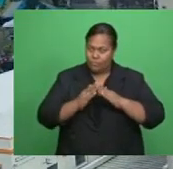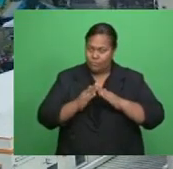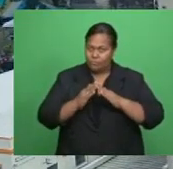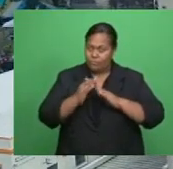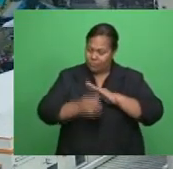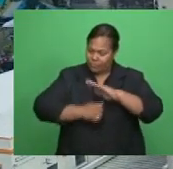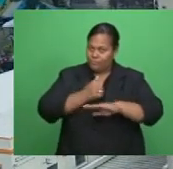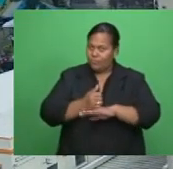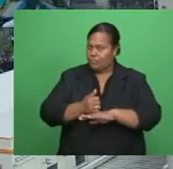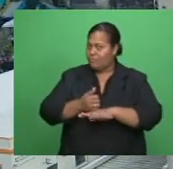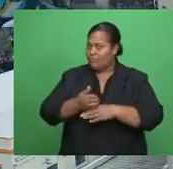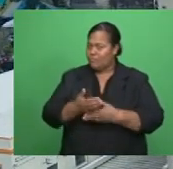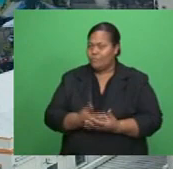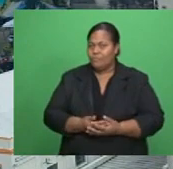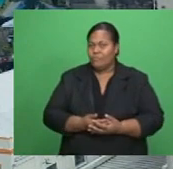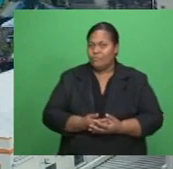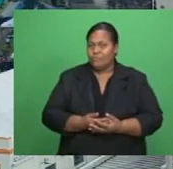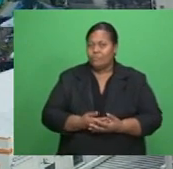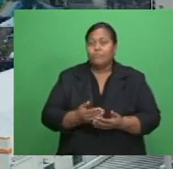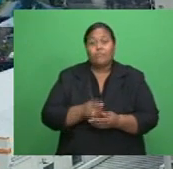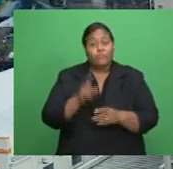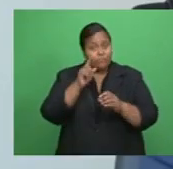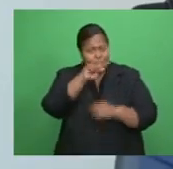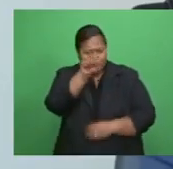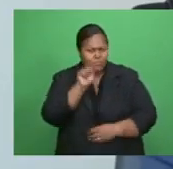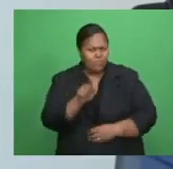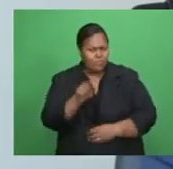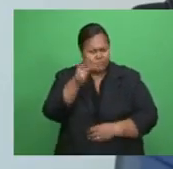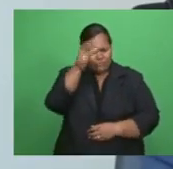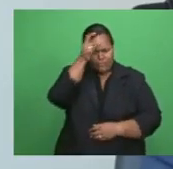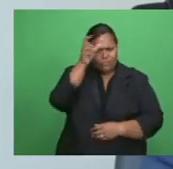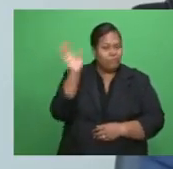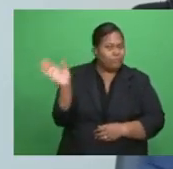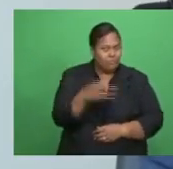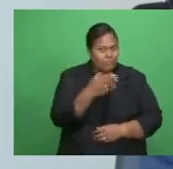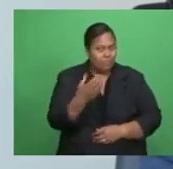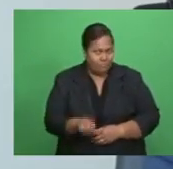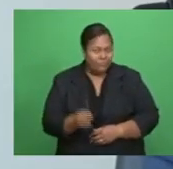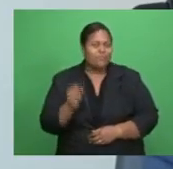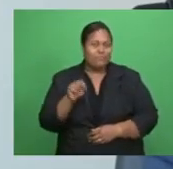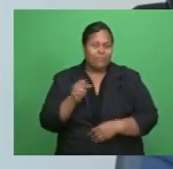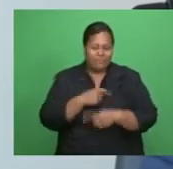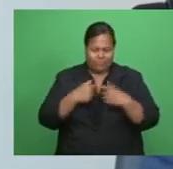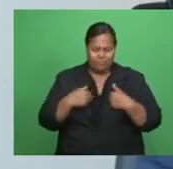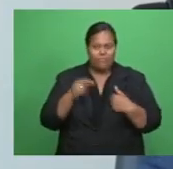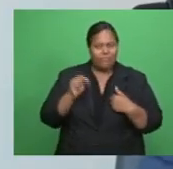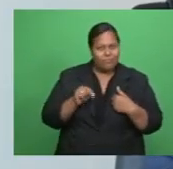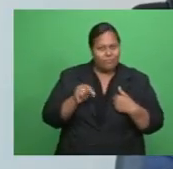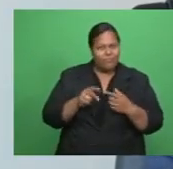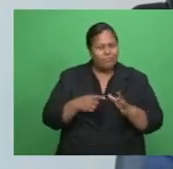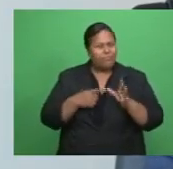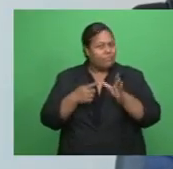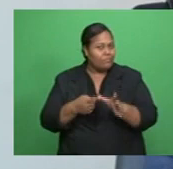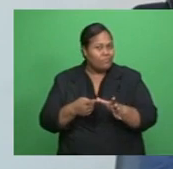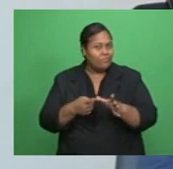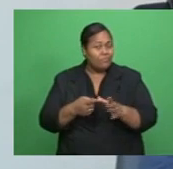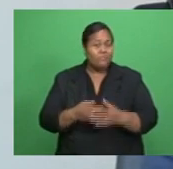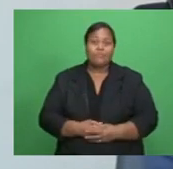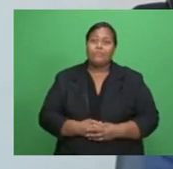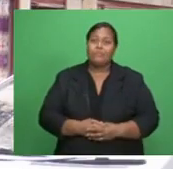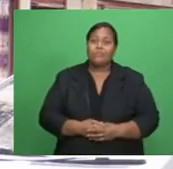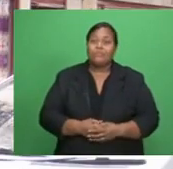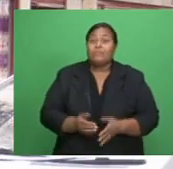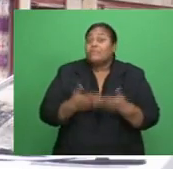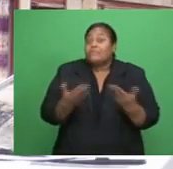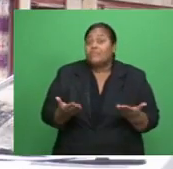And these are the questions which everyone has. And I think that's the question which we need to answer. And the only way to answer is that we work